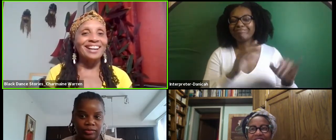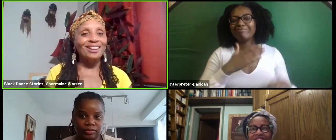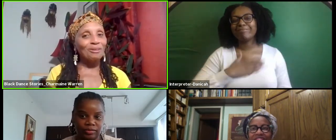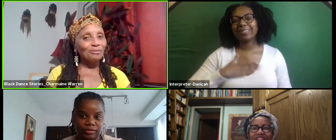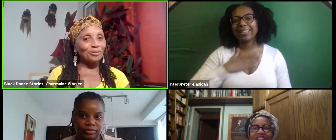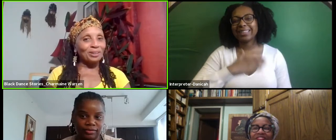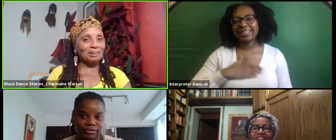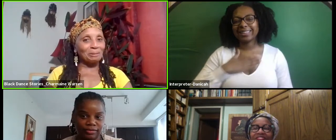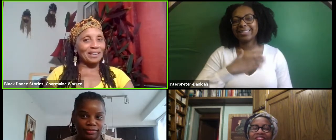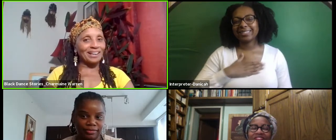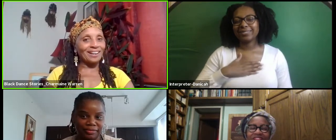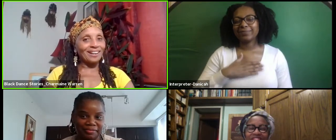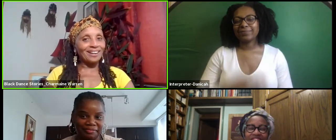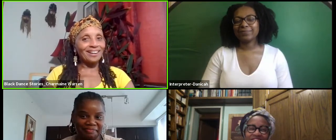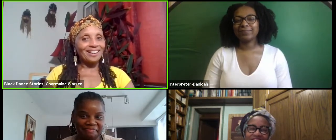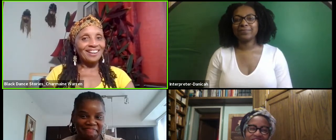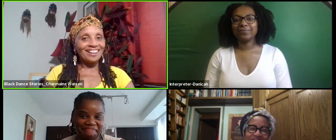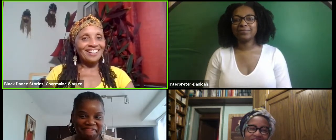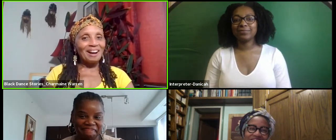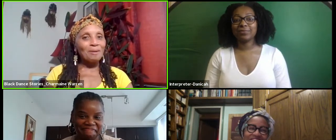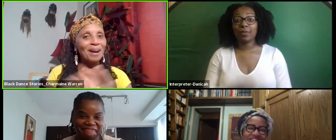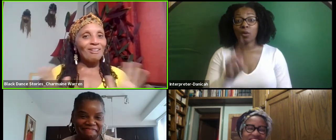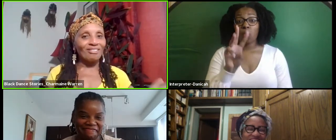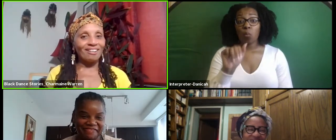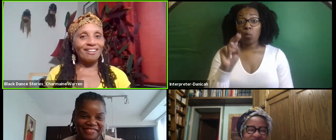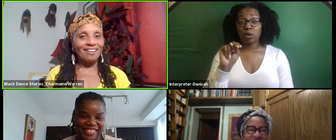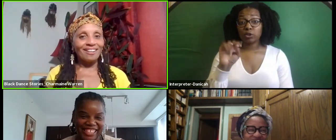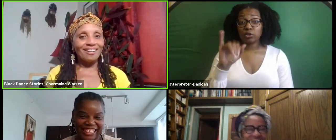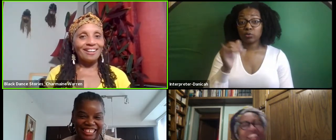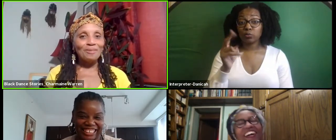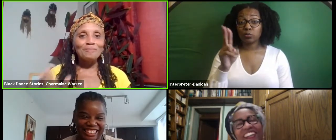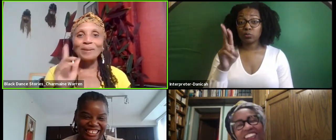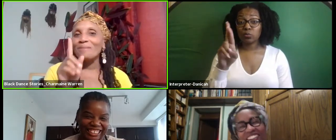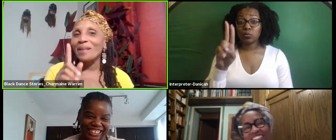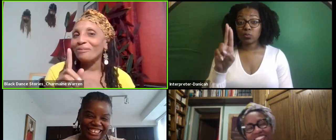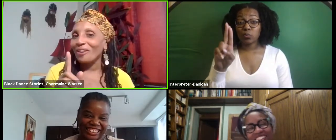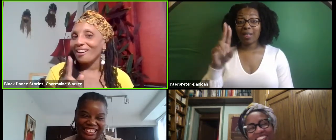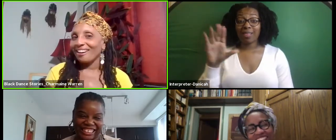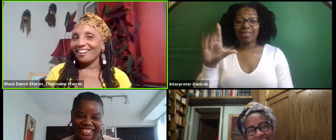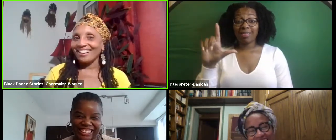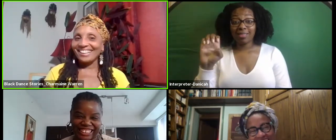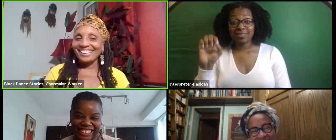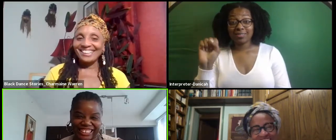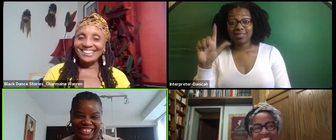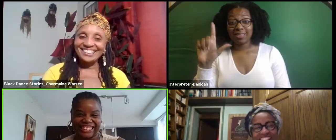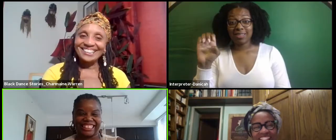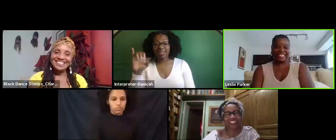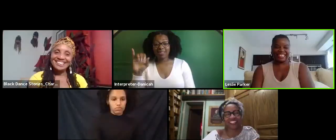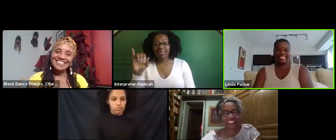and Leslie alone for a little bit. I'm out. I'm not far.